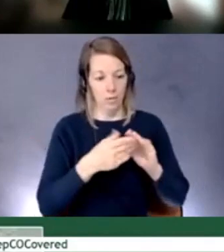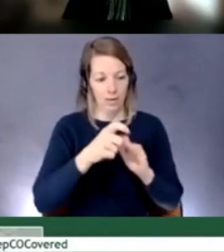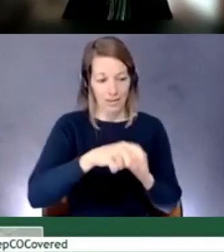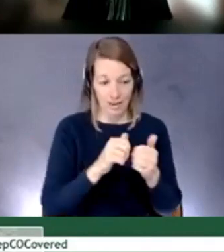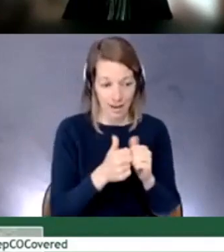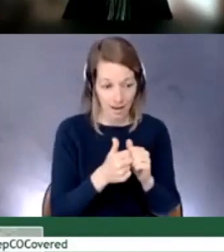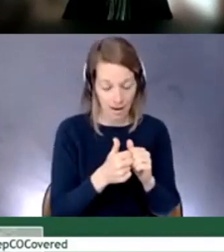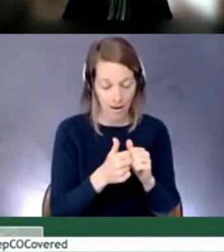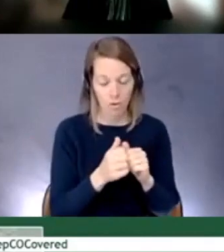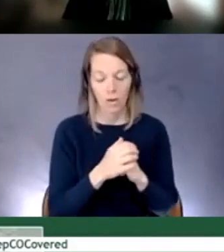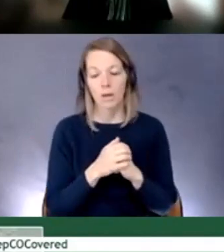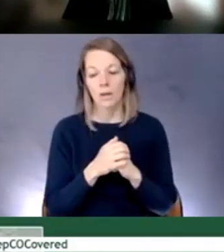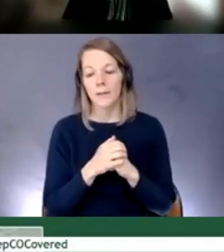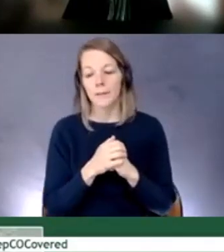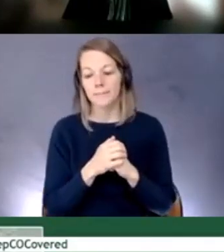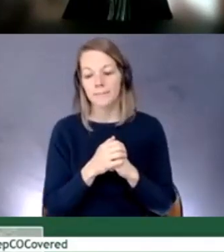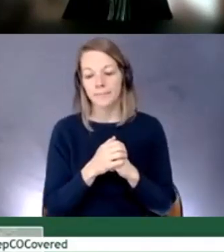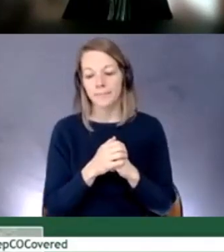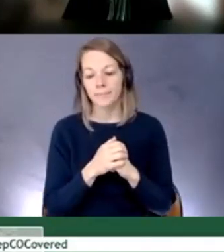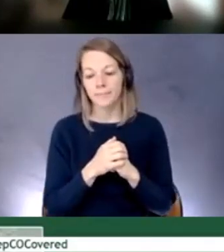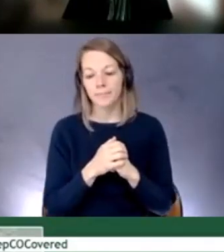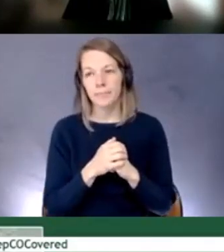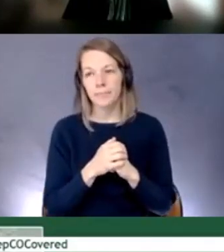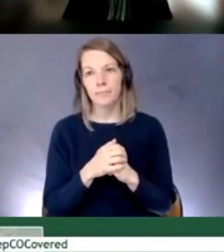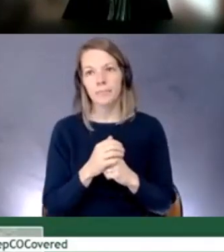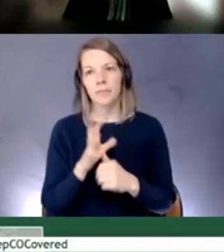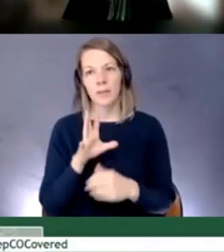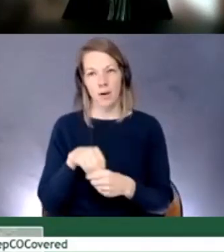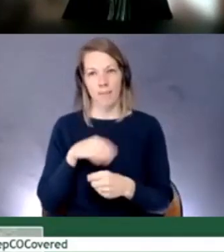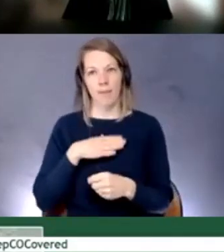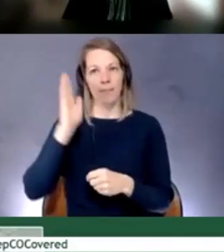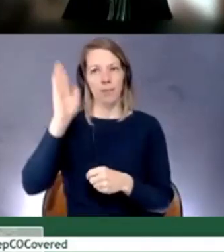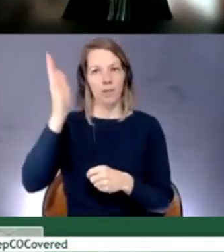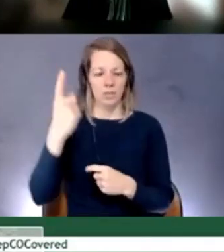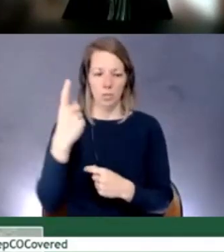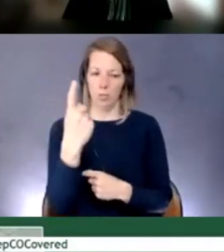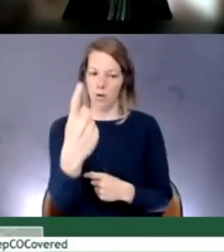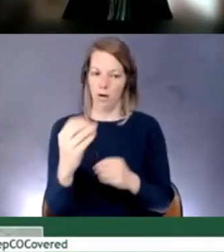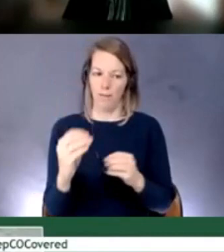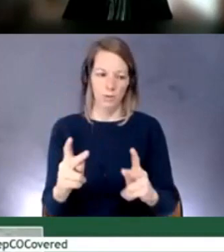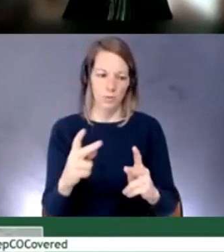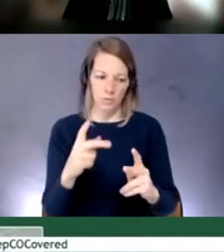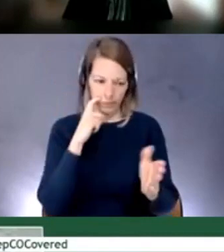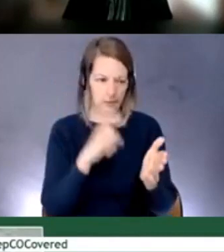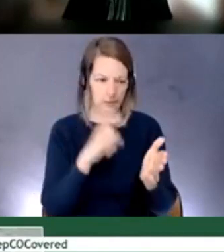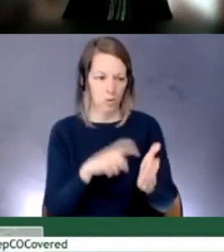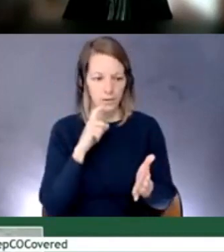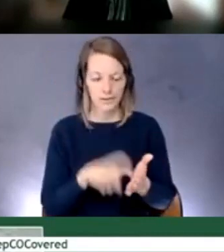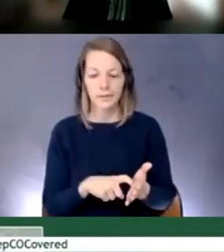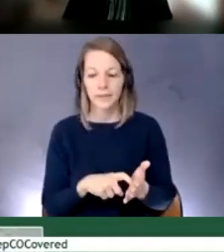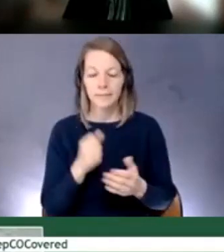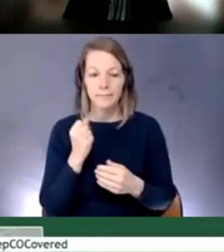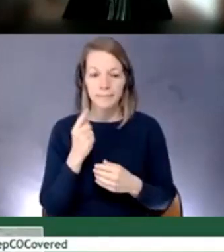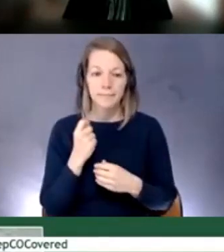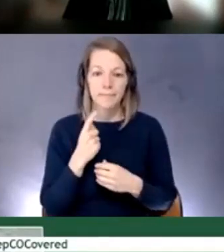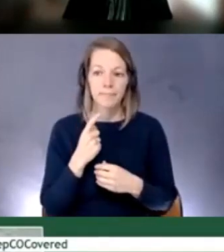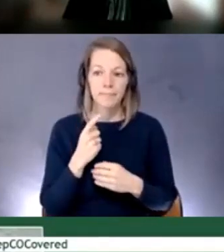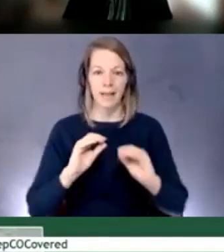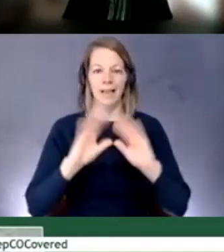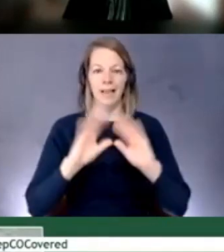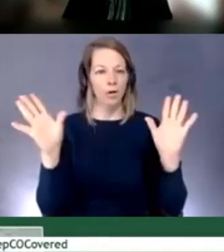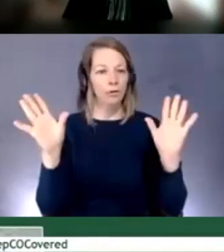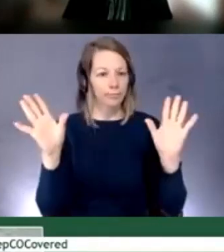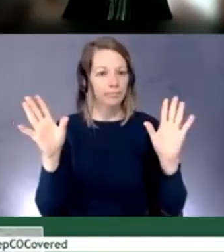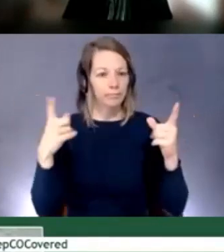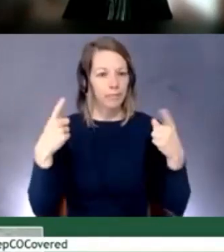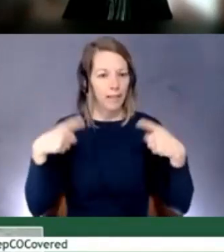so, as I mentioned during my part of the presentation, that is one opportunity that we see is making sure that there is clear alignment and